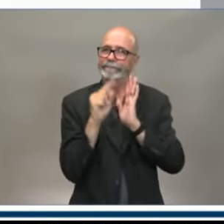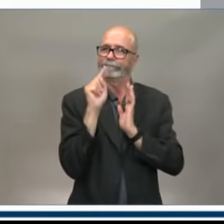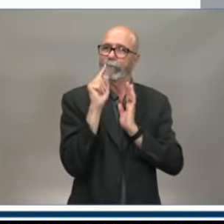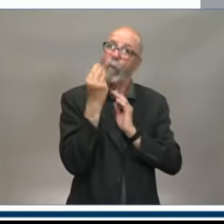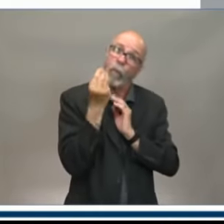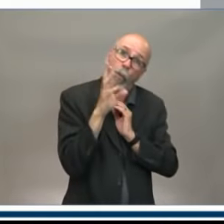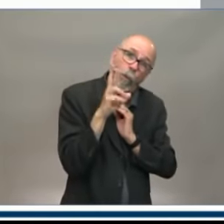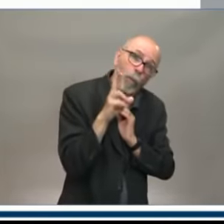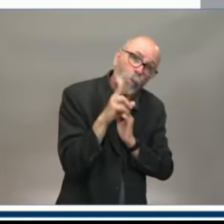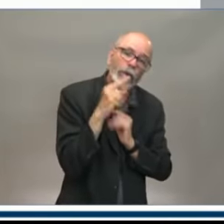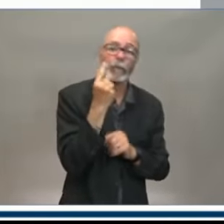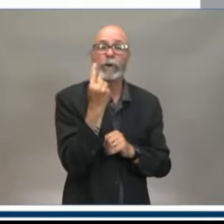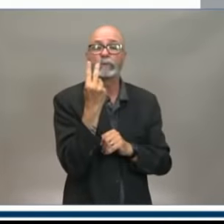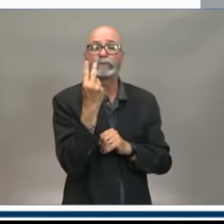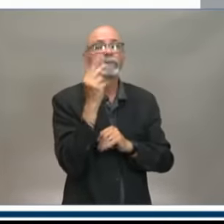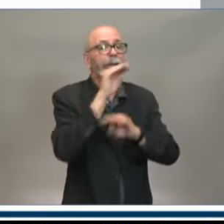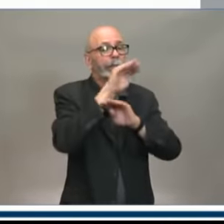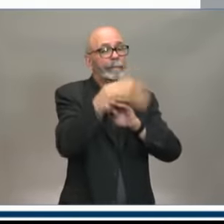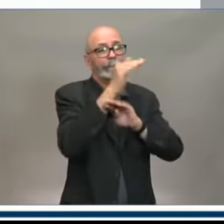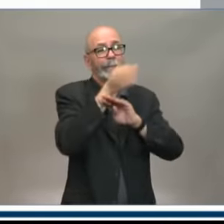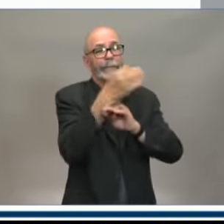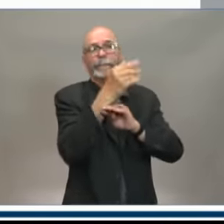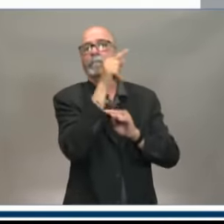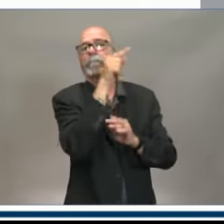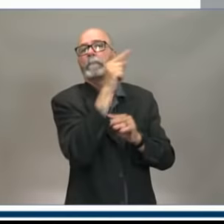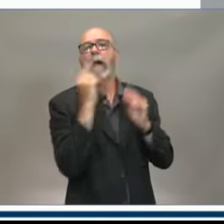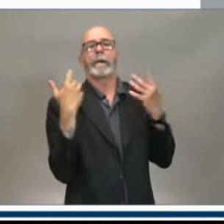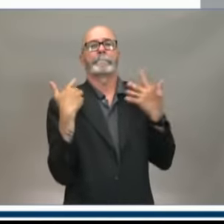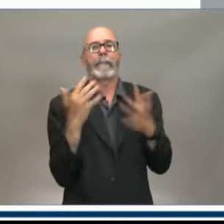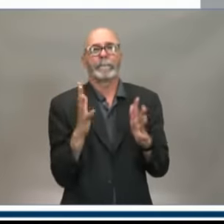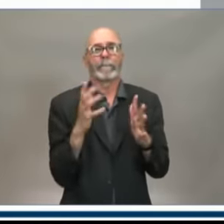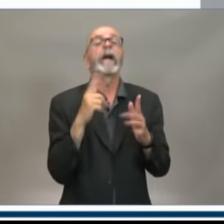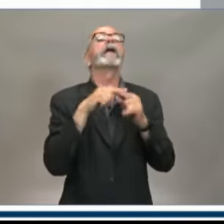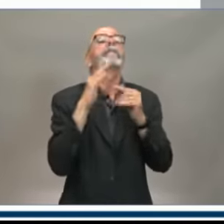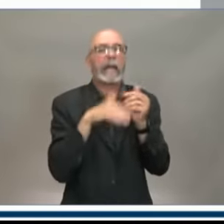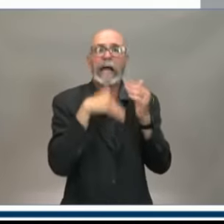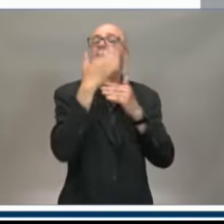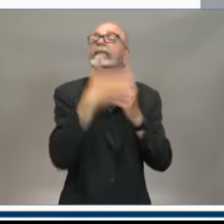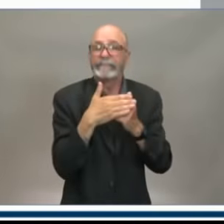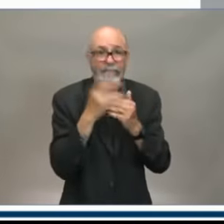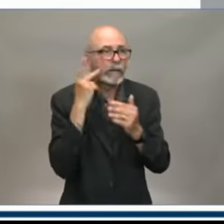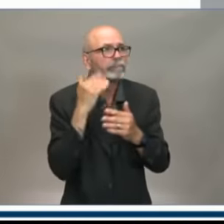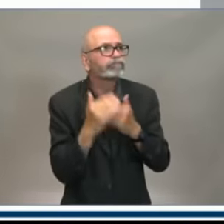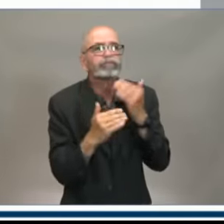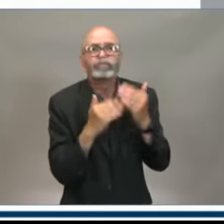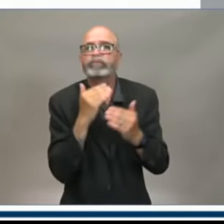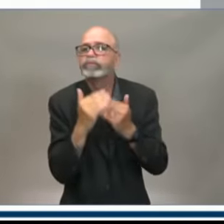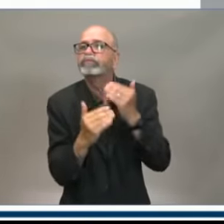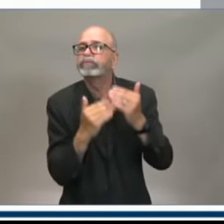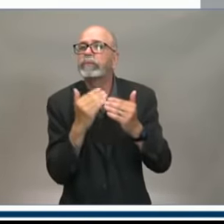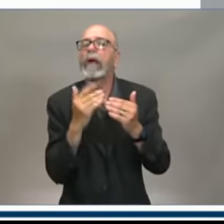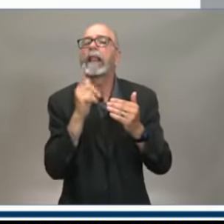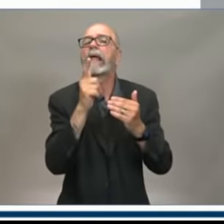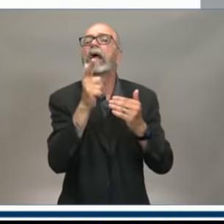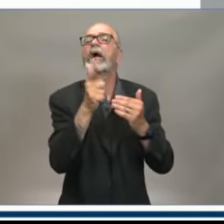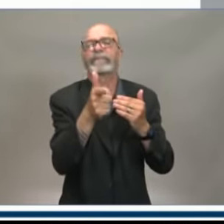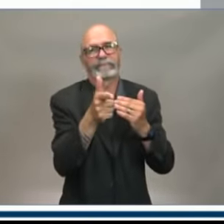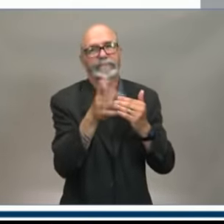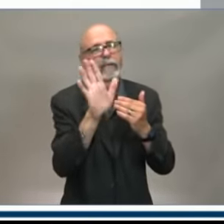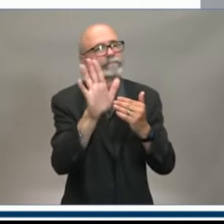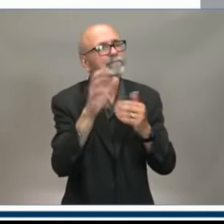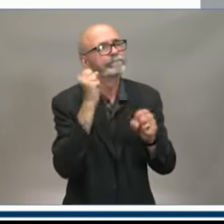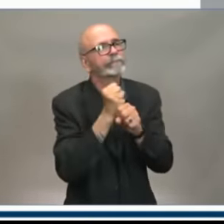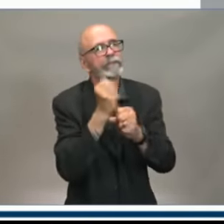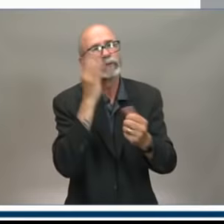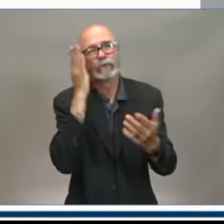and address those needs. At the same time, we have to understand we always have to make sure that we're keeping